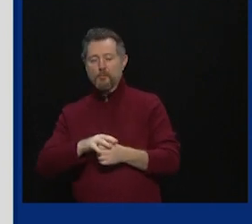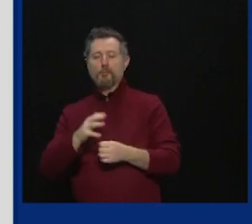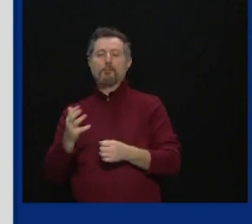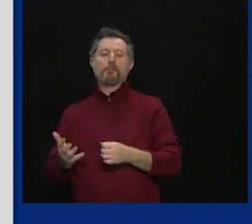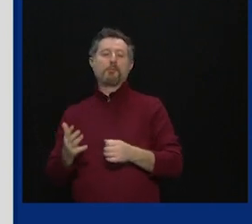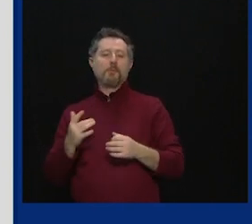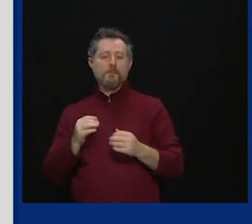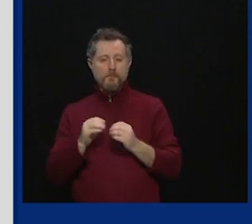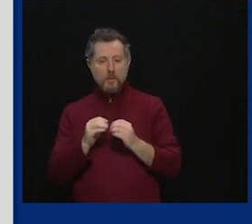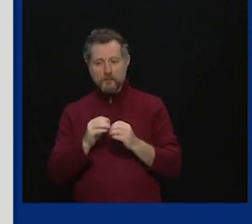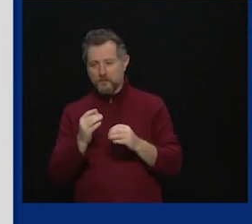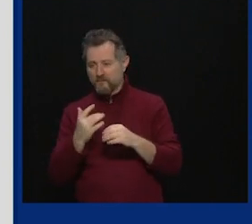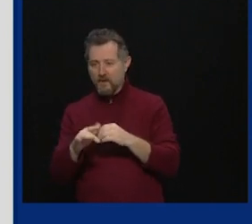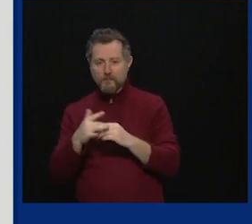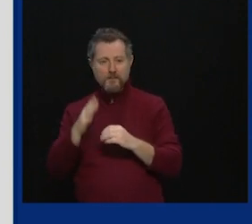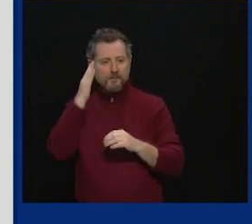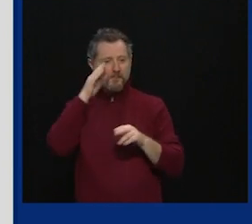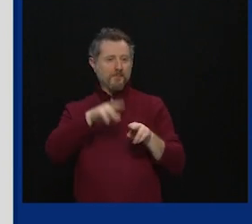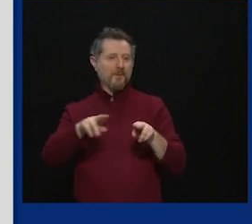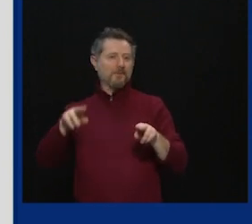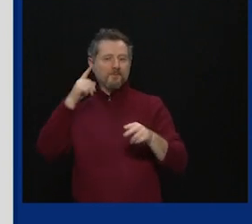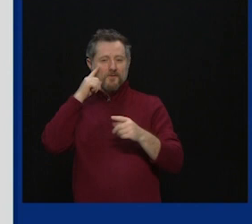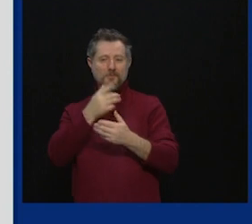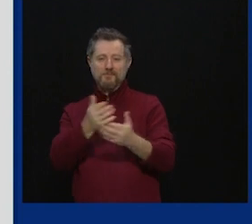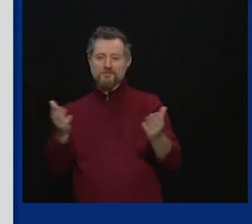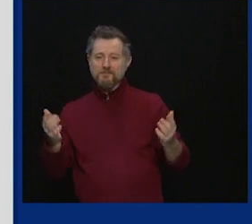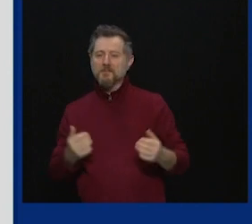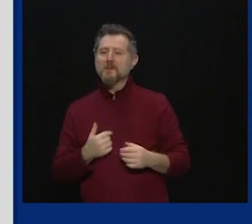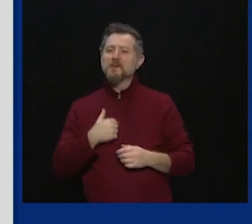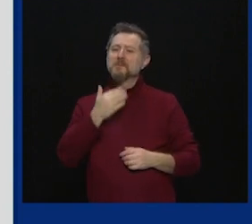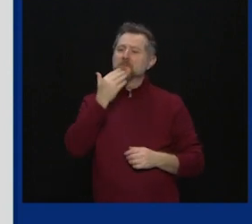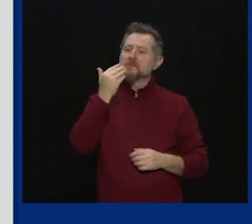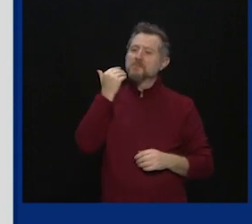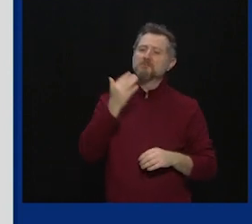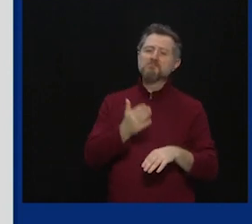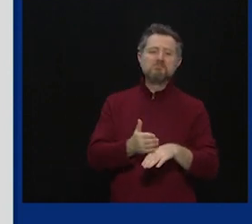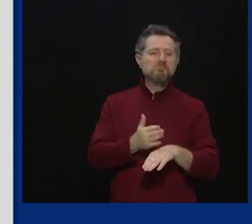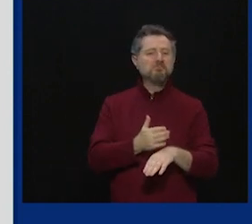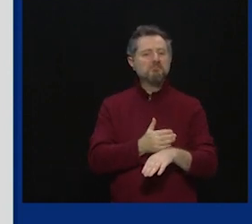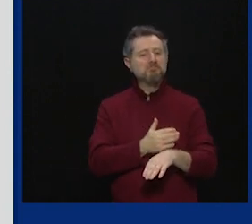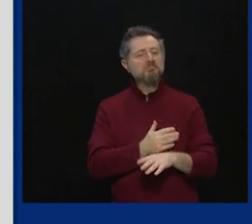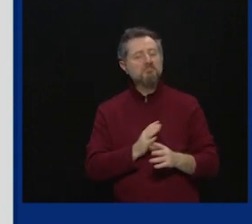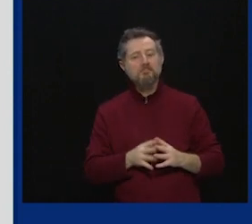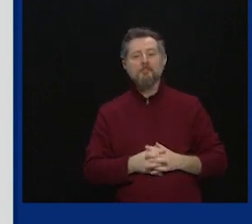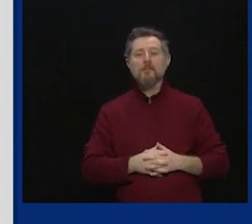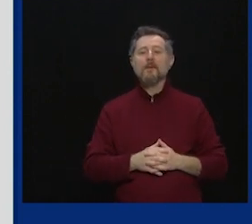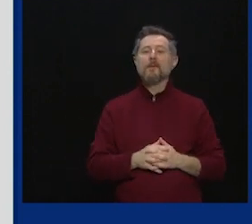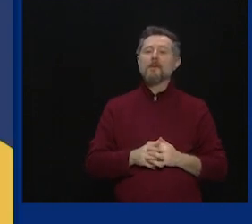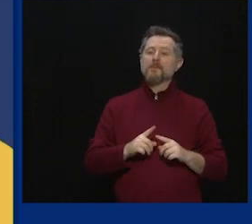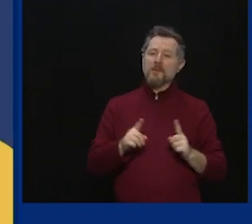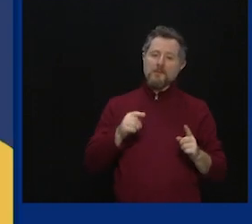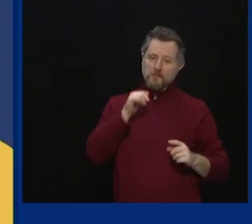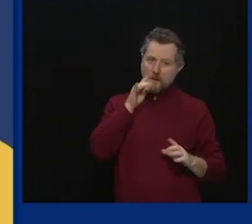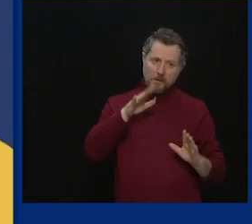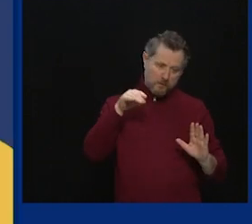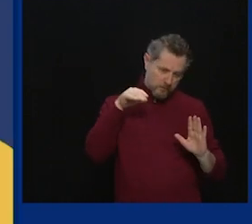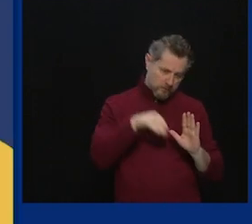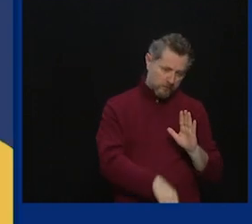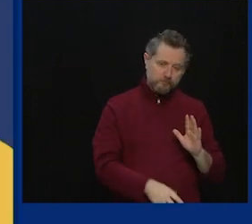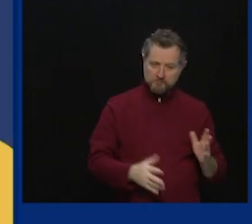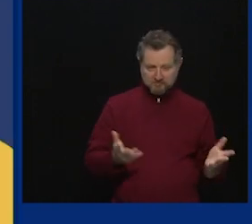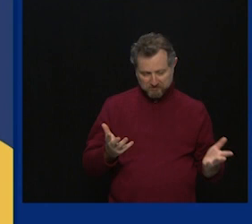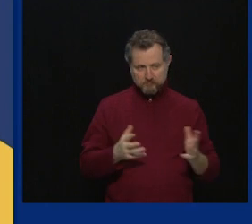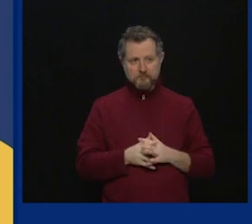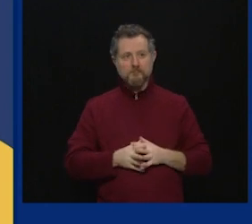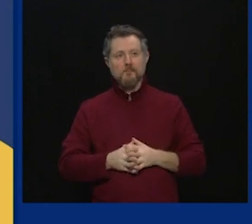direction because of the steps we've taken. Not where we want to be, but again, at least not heading downward anymore.